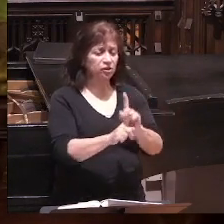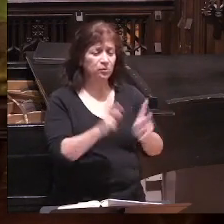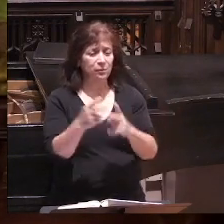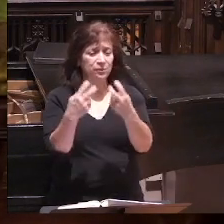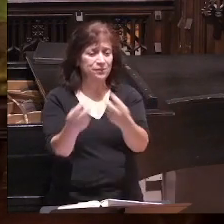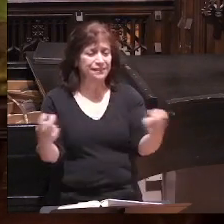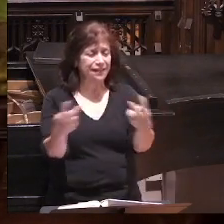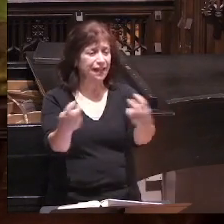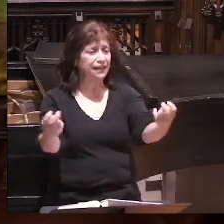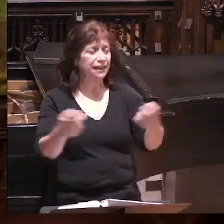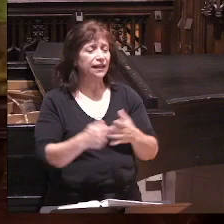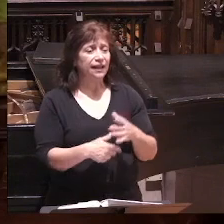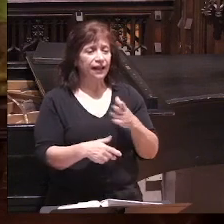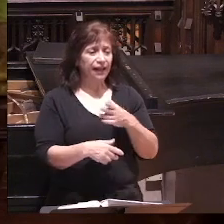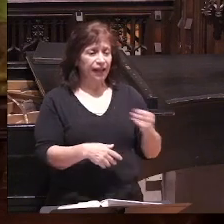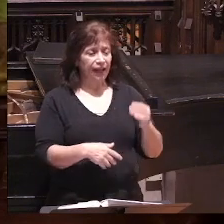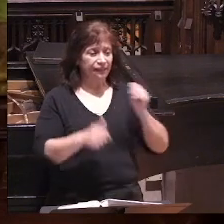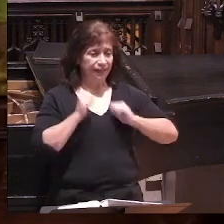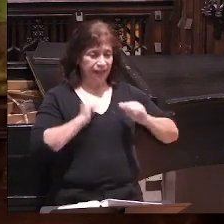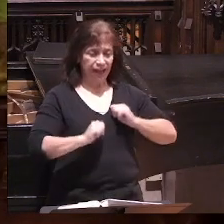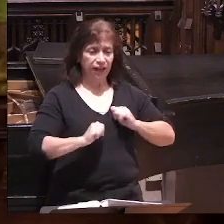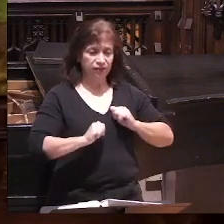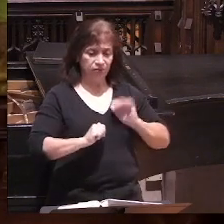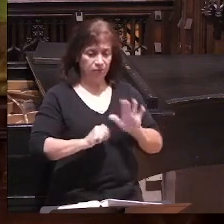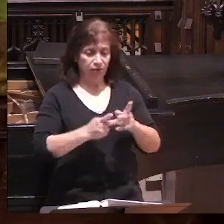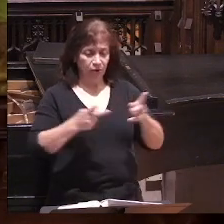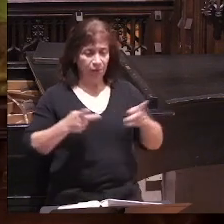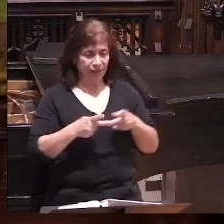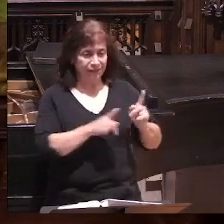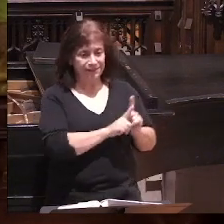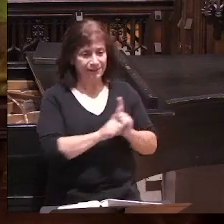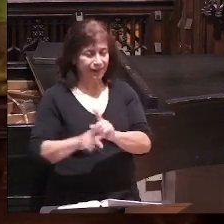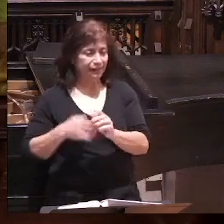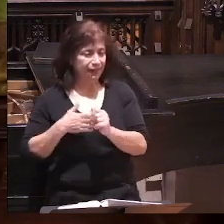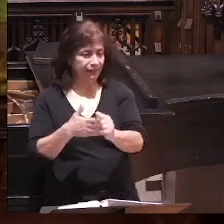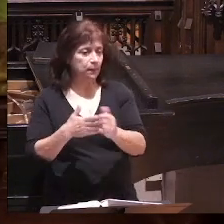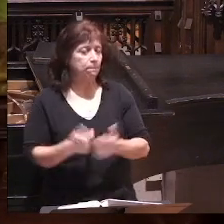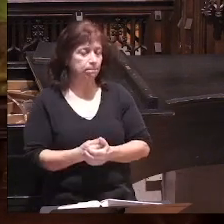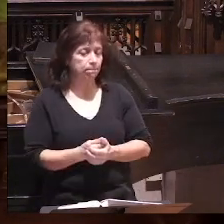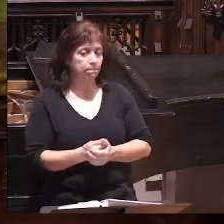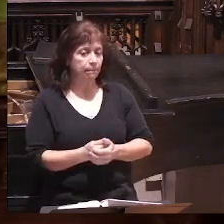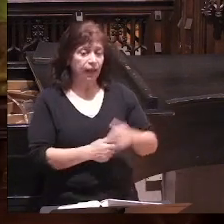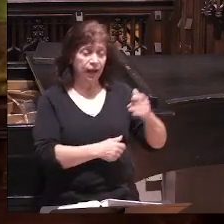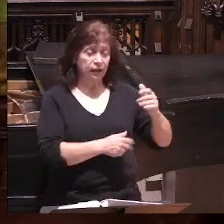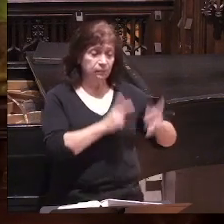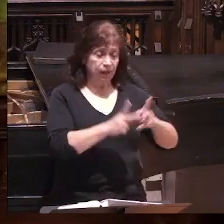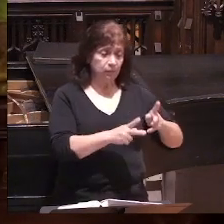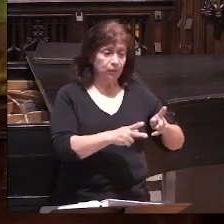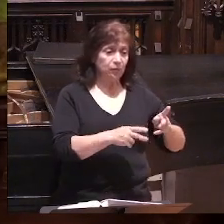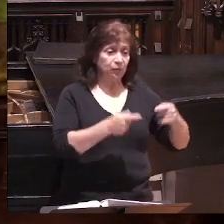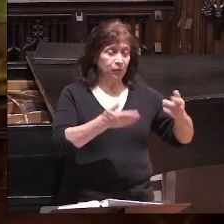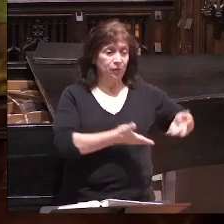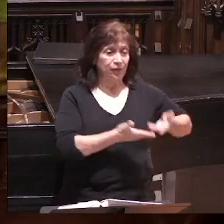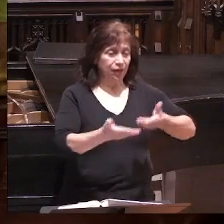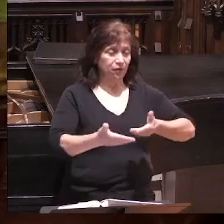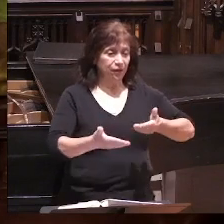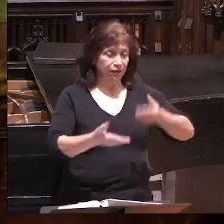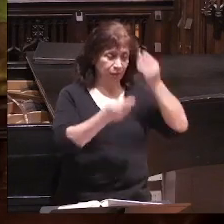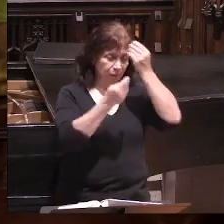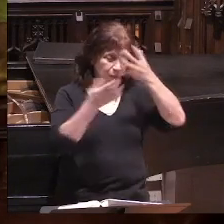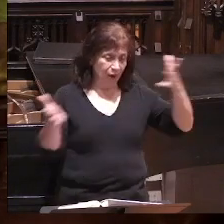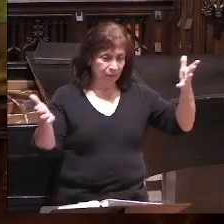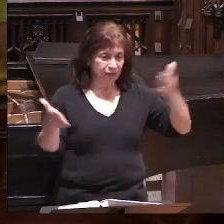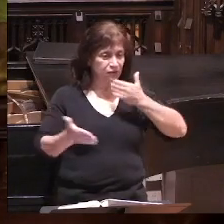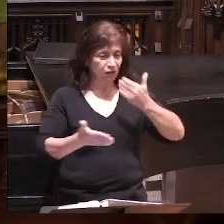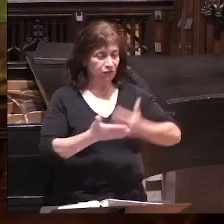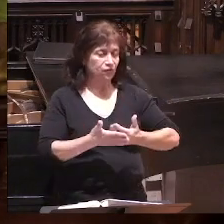others who usher the cast to their places. And there are those who carry the proclamation of good news